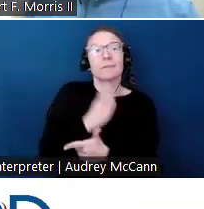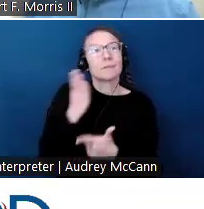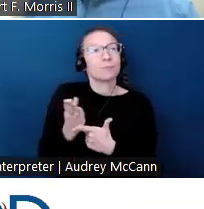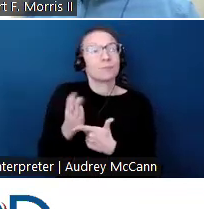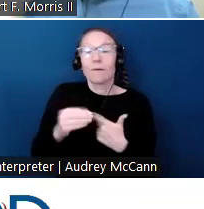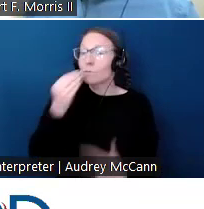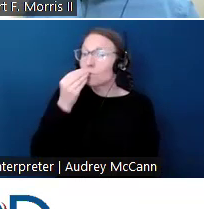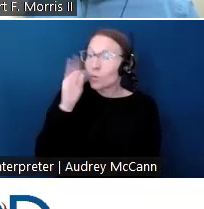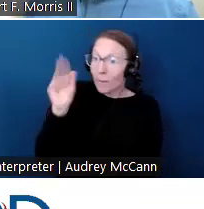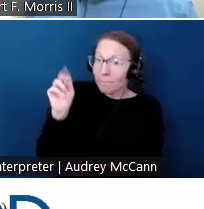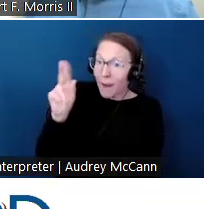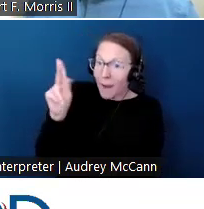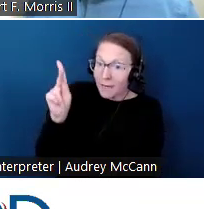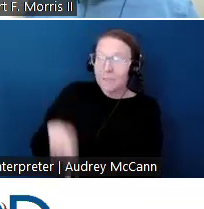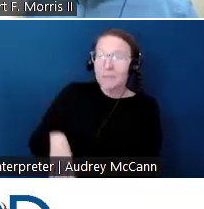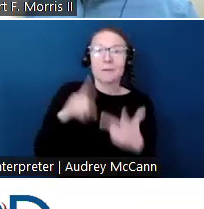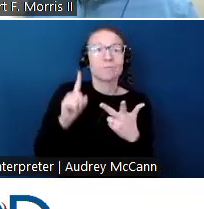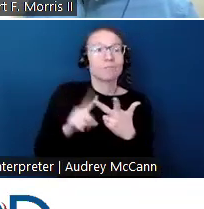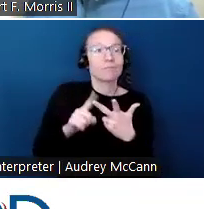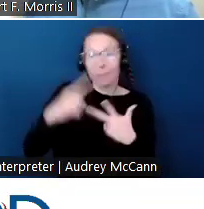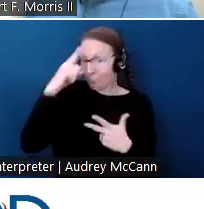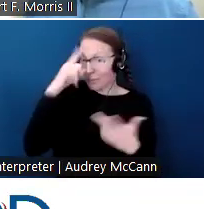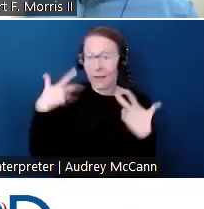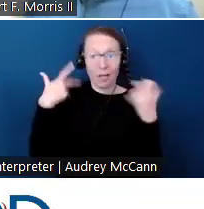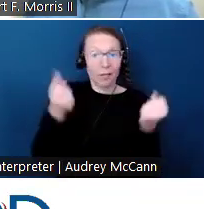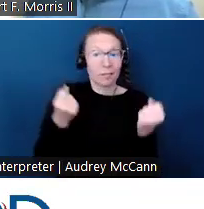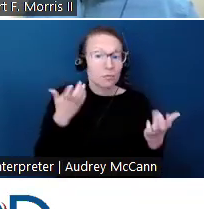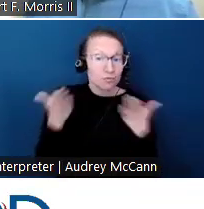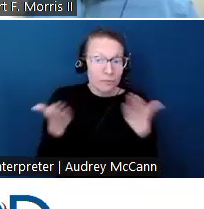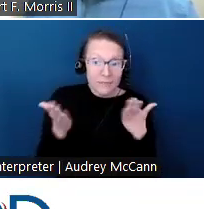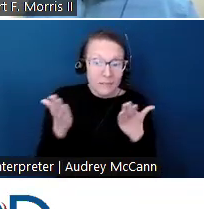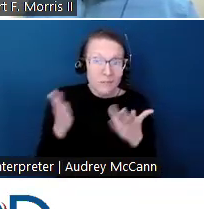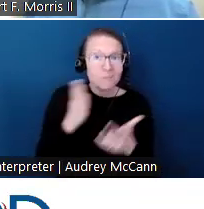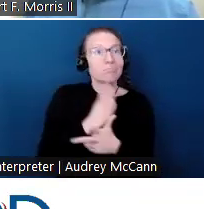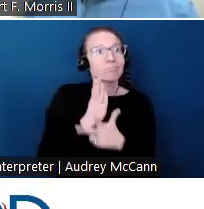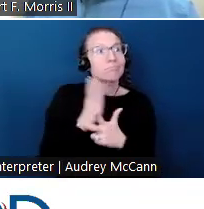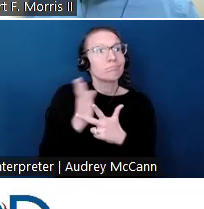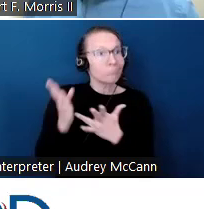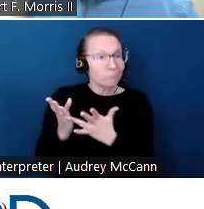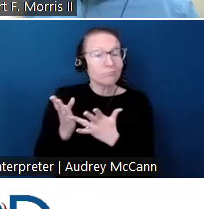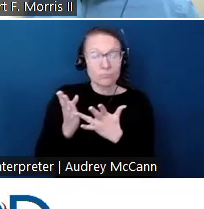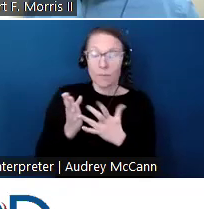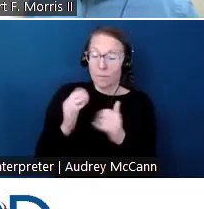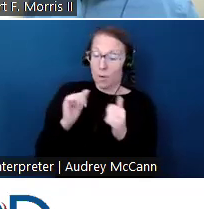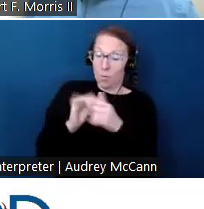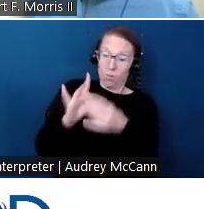food banks, mental health services, but